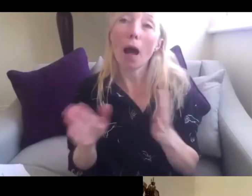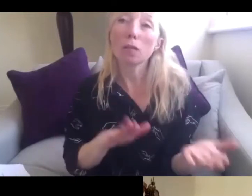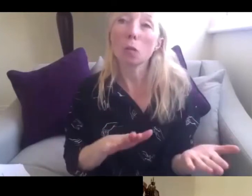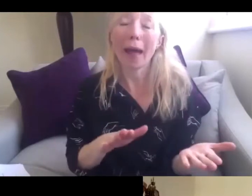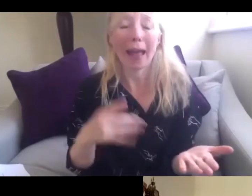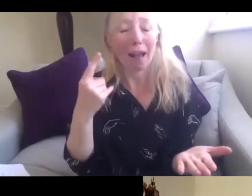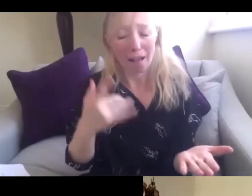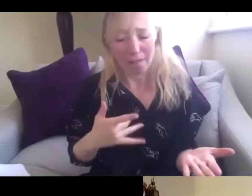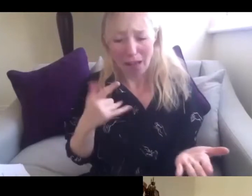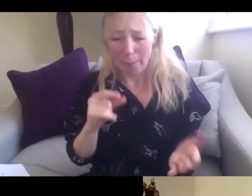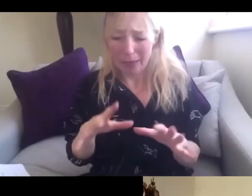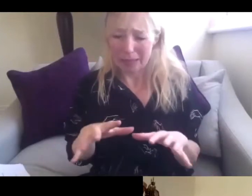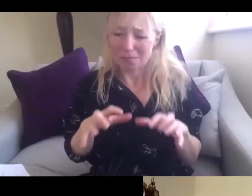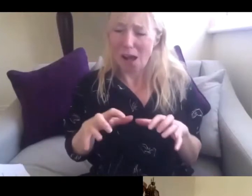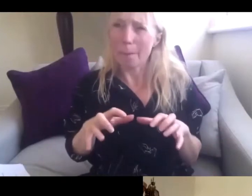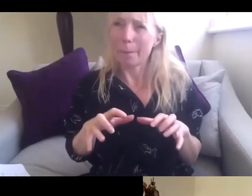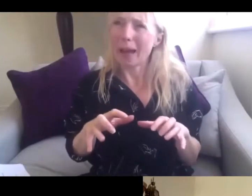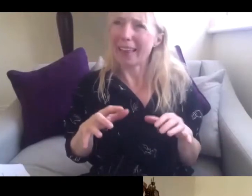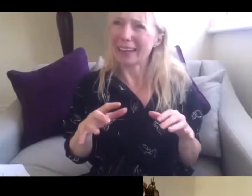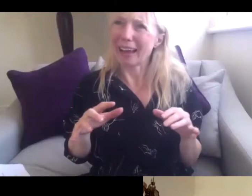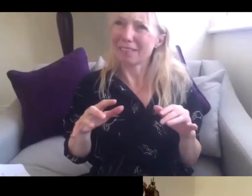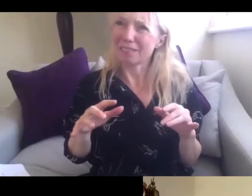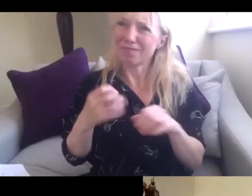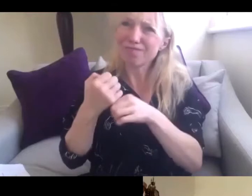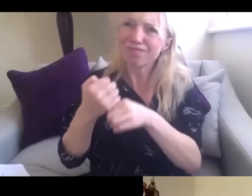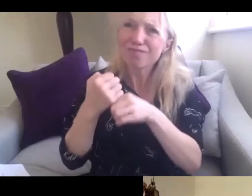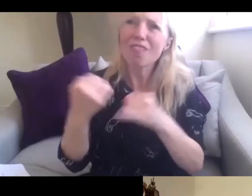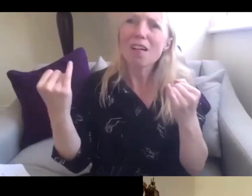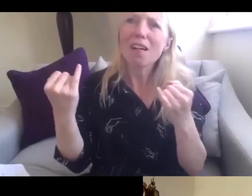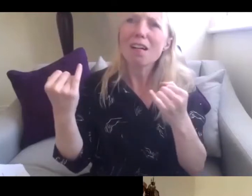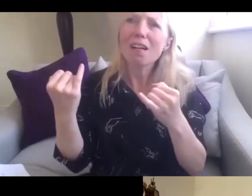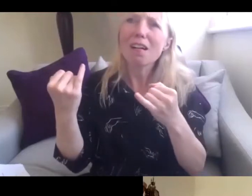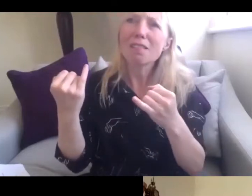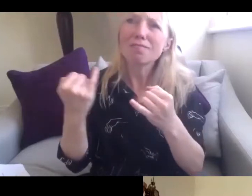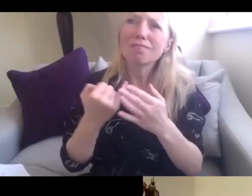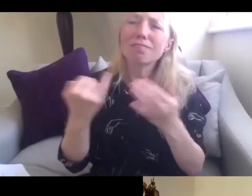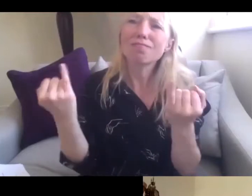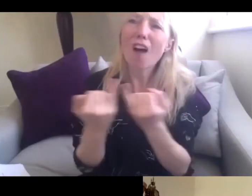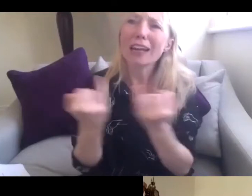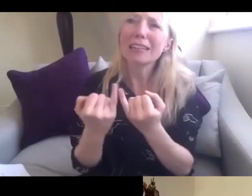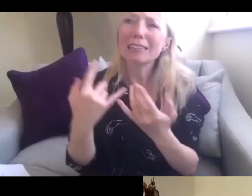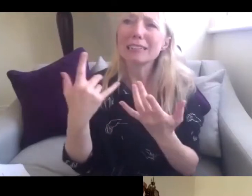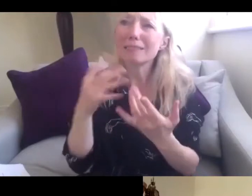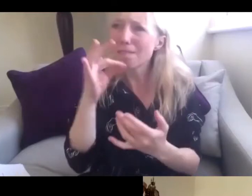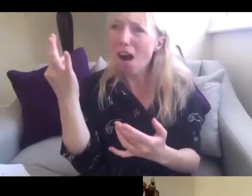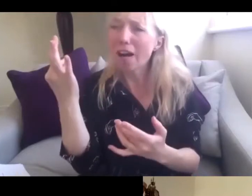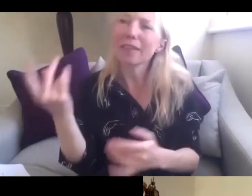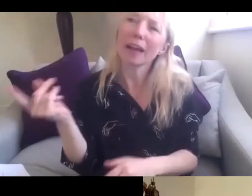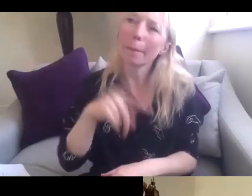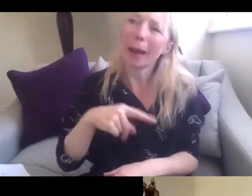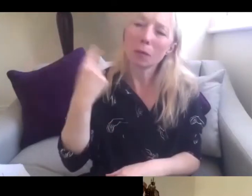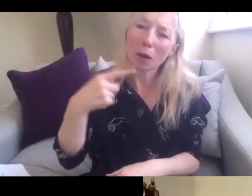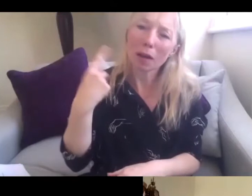whole Gilets Jaunes riot thing was happening. And when I came back to London, I started writing this piece, but I think at first